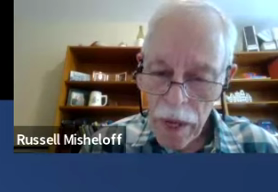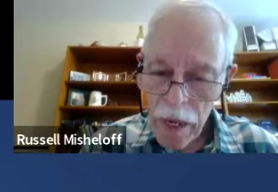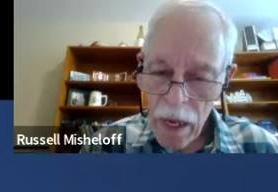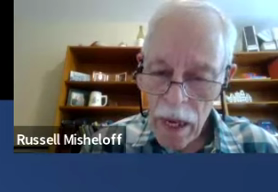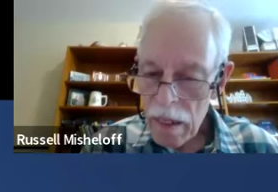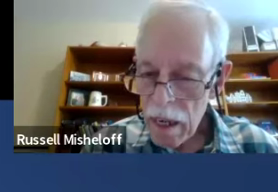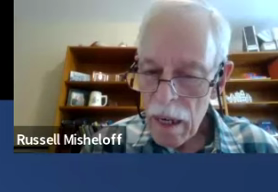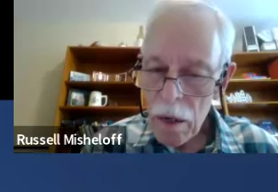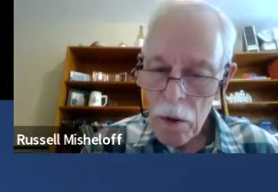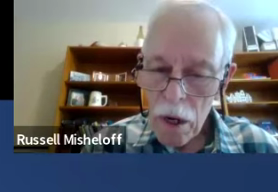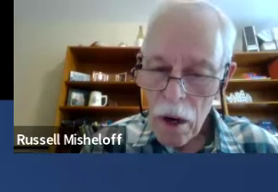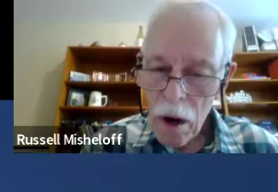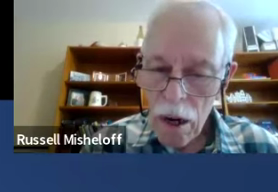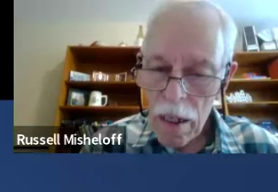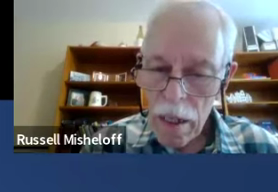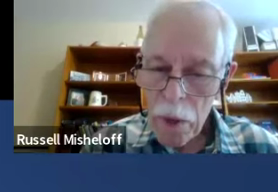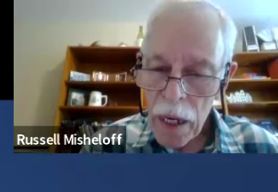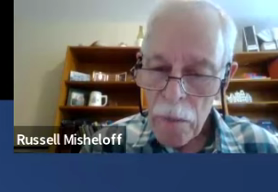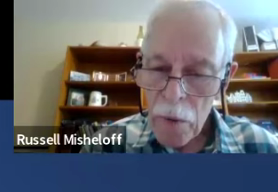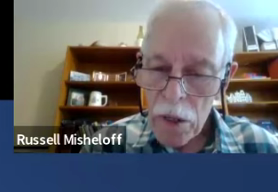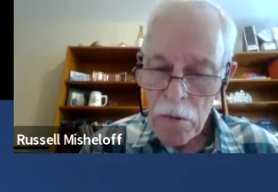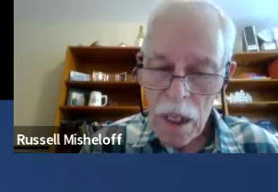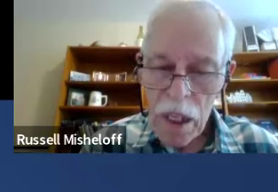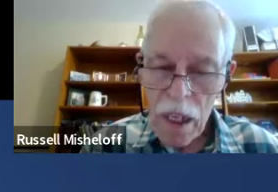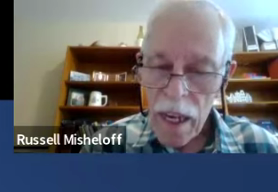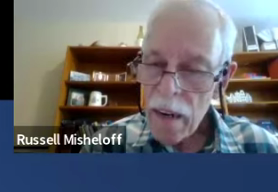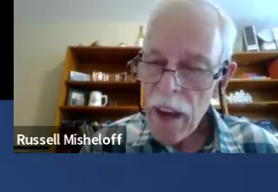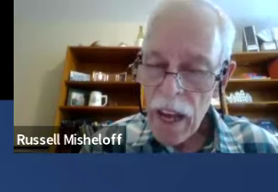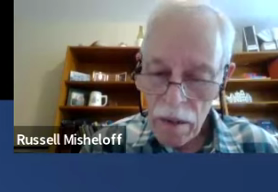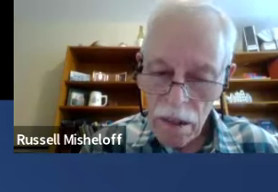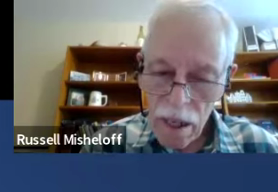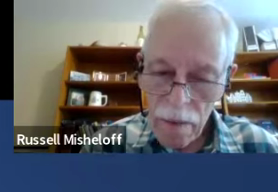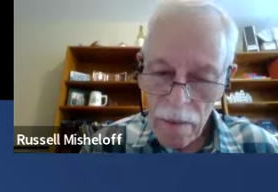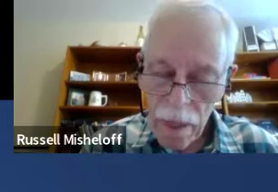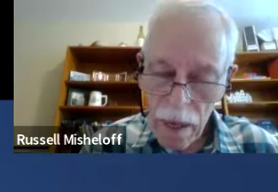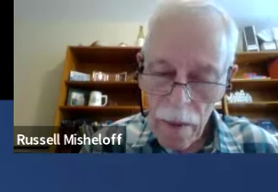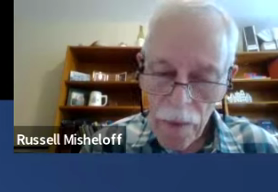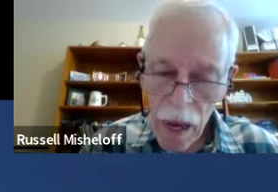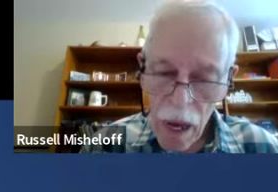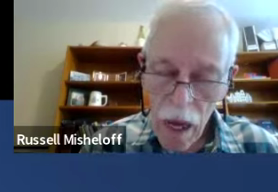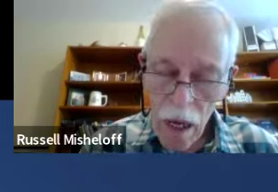example, ASL or CART, depending upon what you need, in advance.